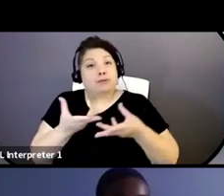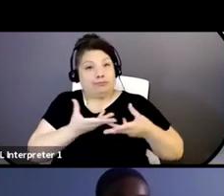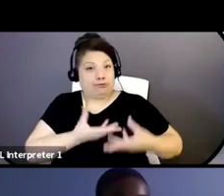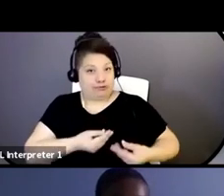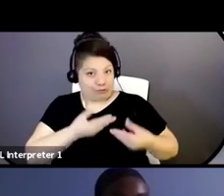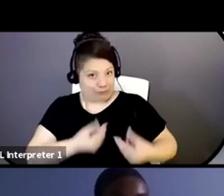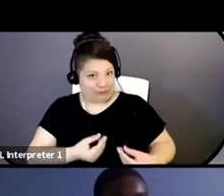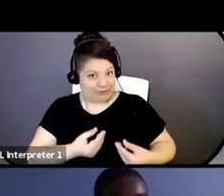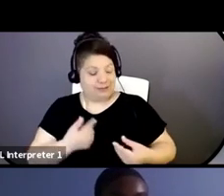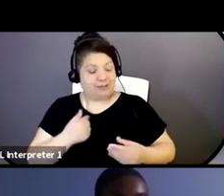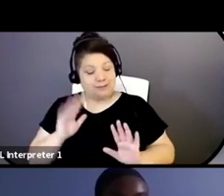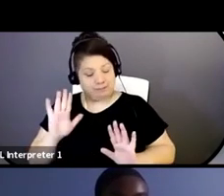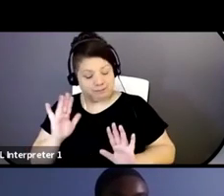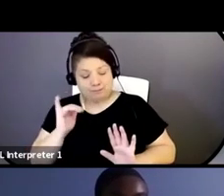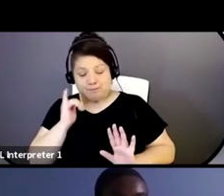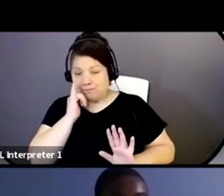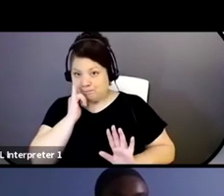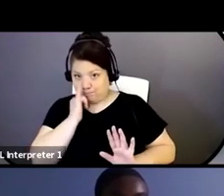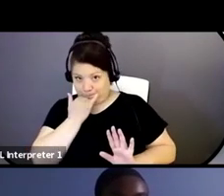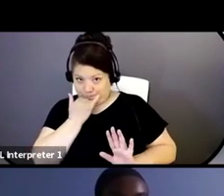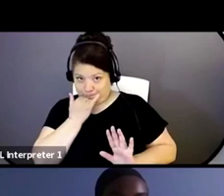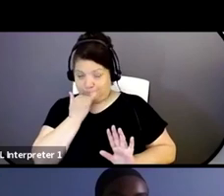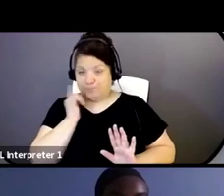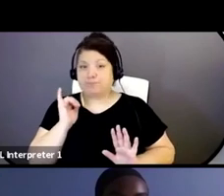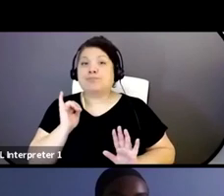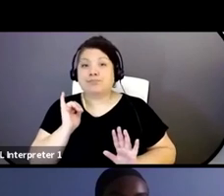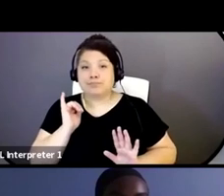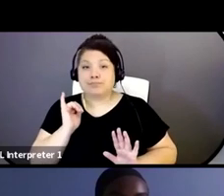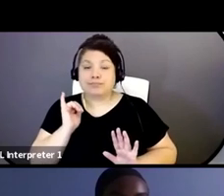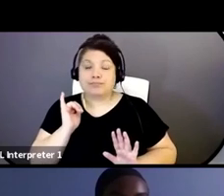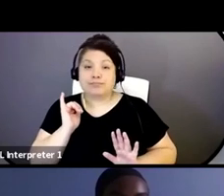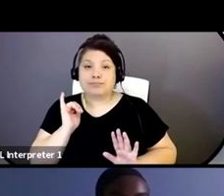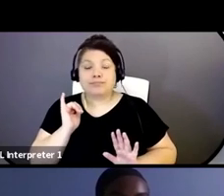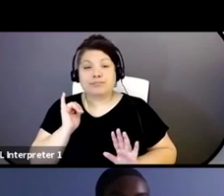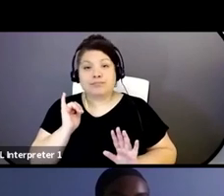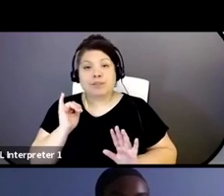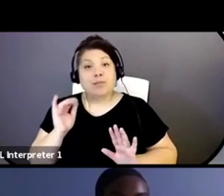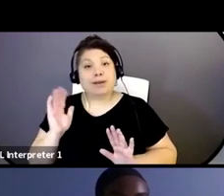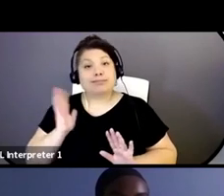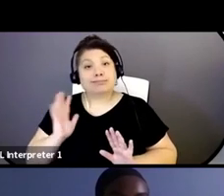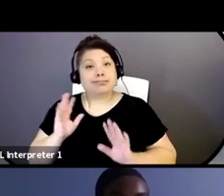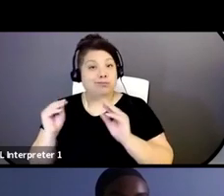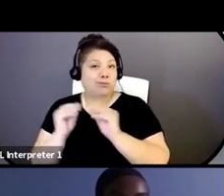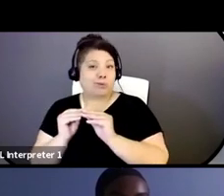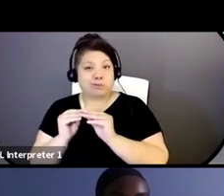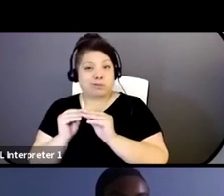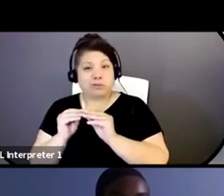saying that, but more like colonial